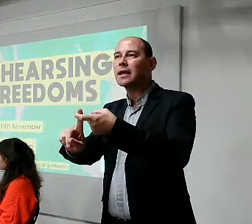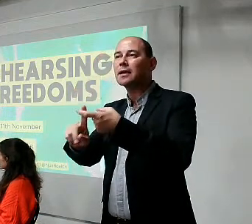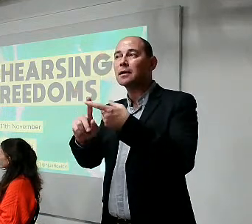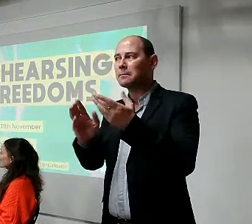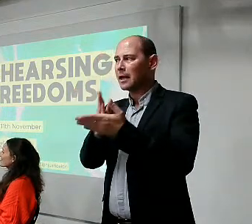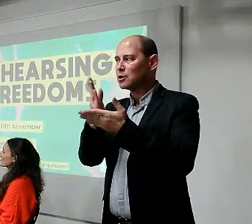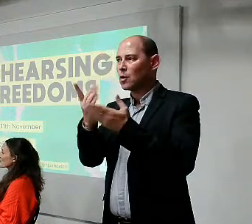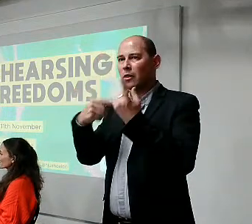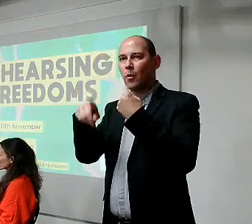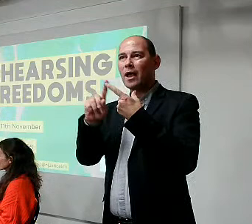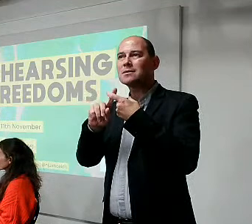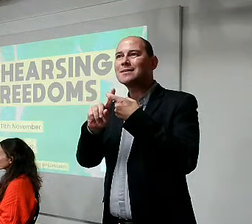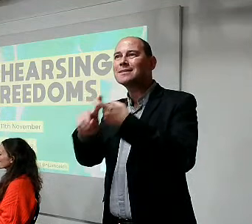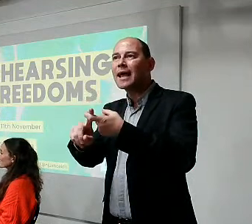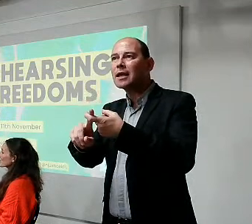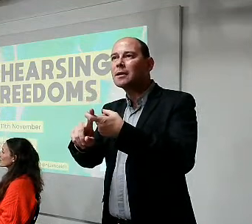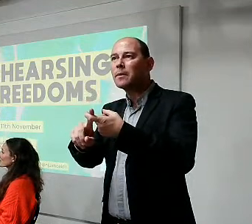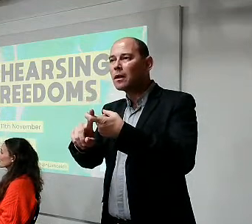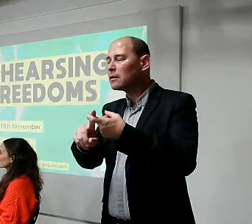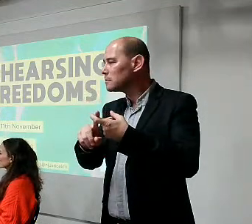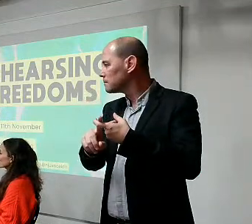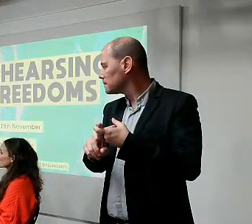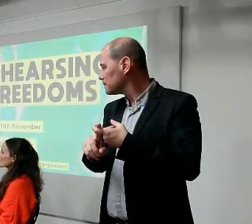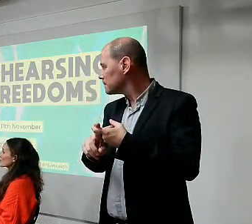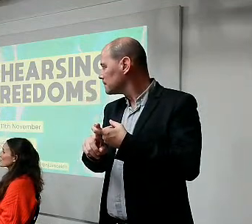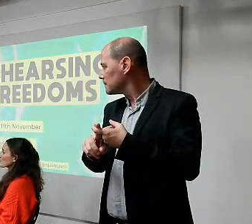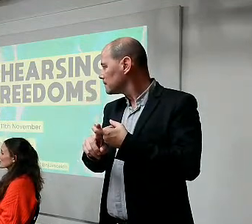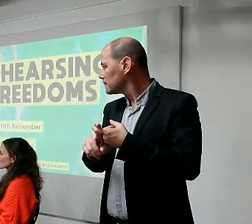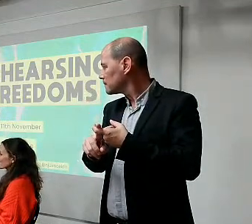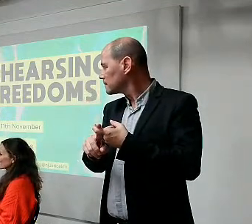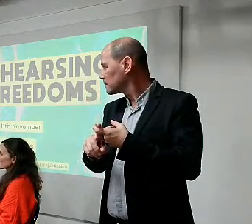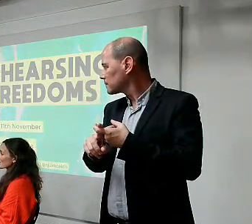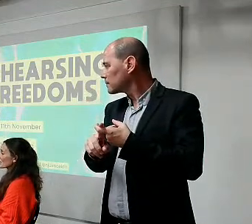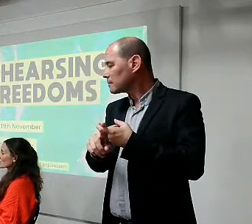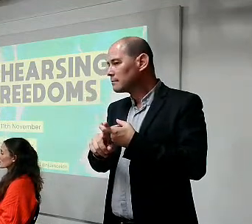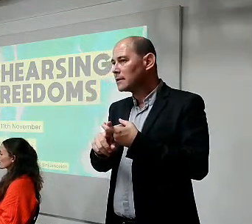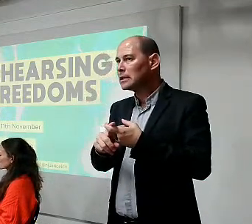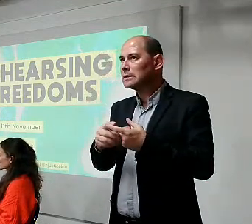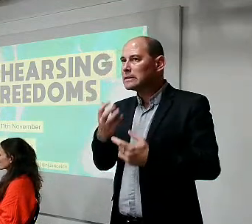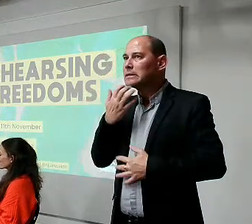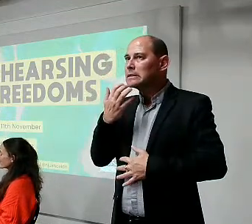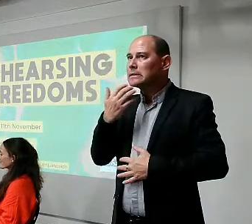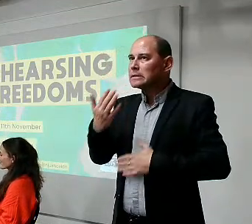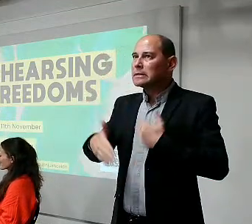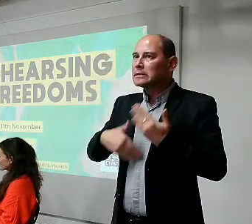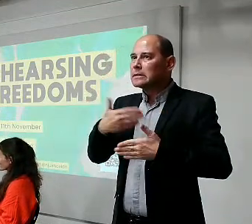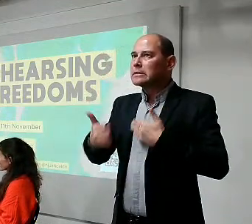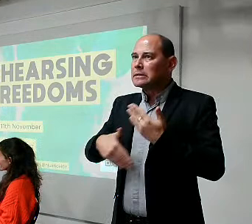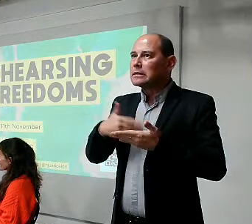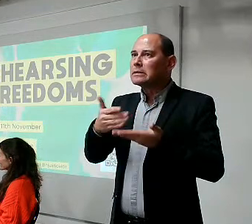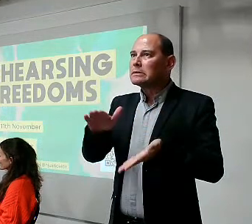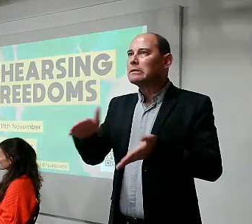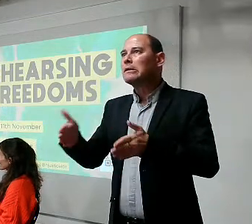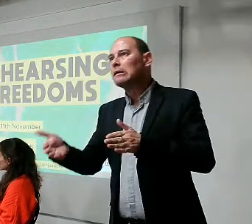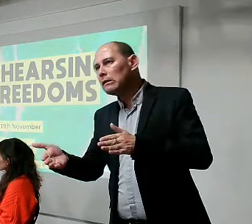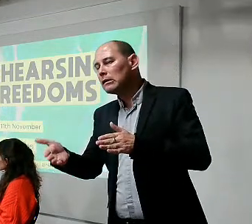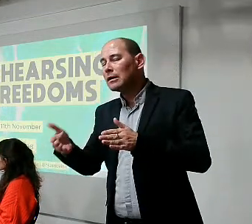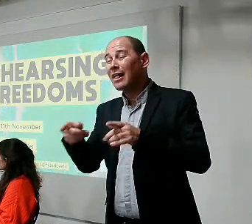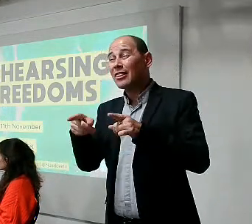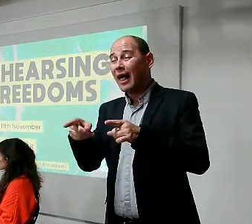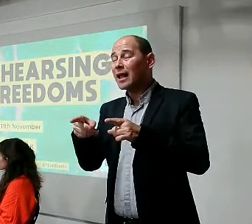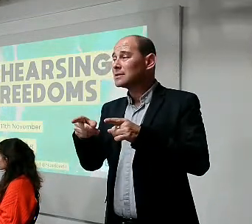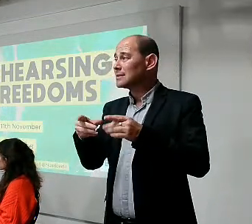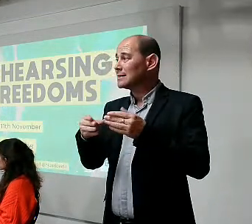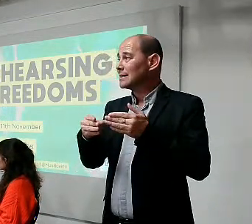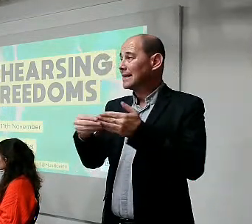struggle, and you know, like Stella says, that we keep going until we're carried out in a box, that's going to need interdependence. We're going to need to